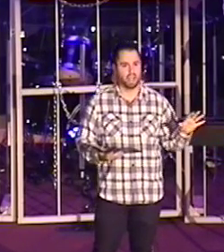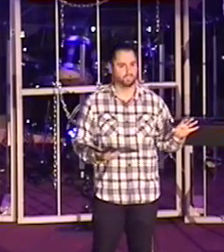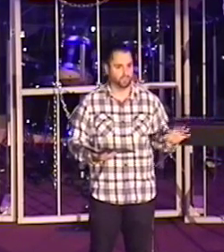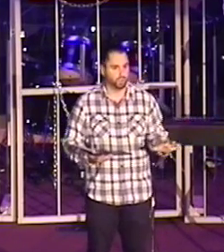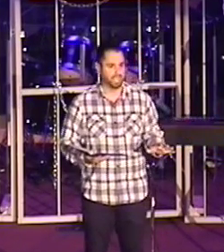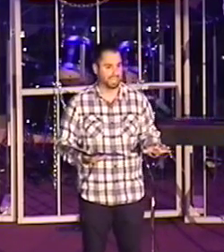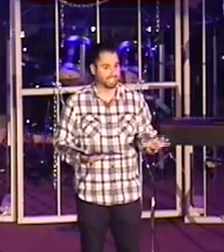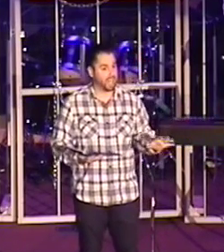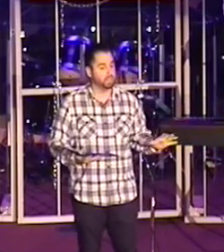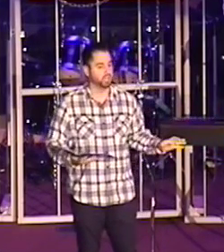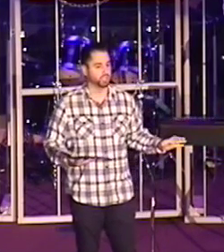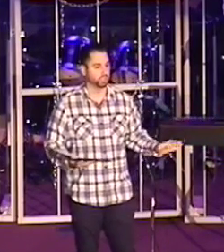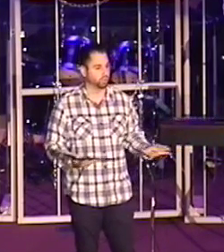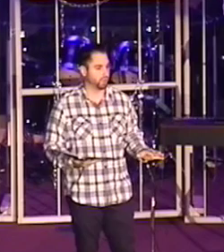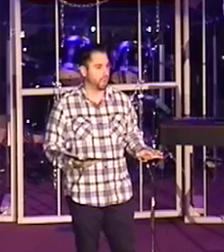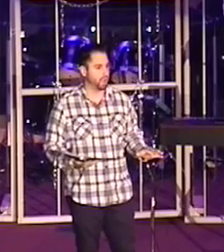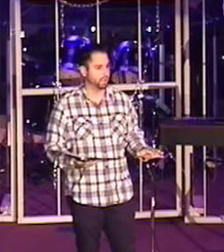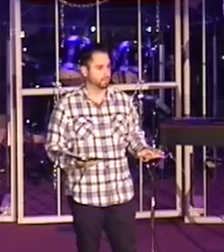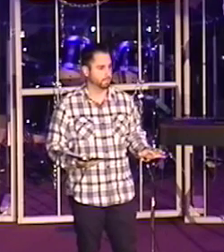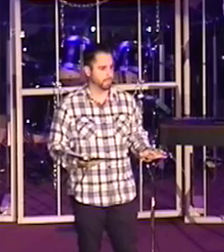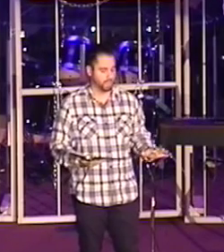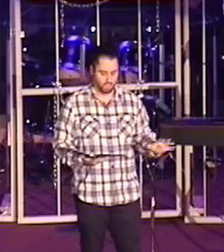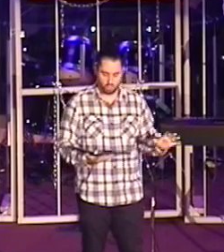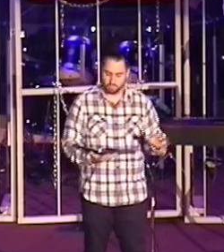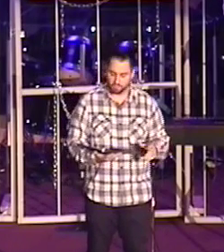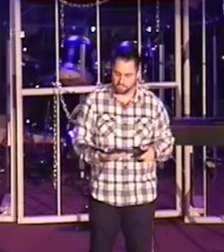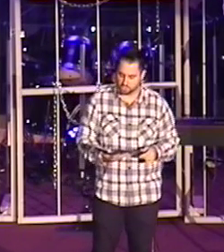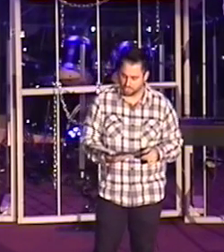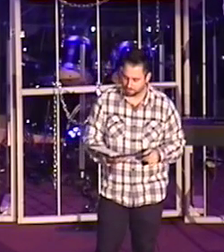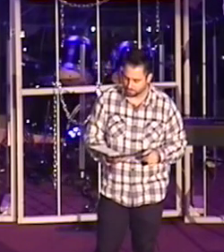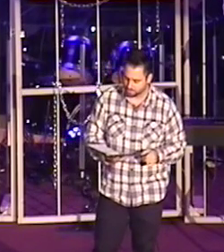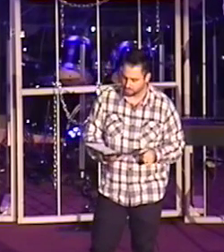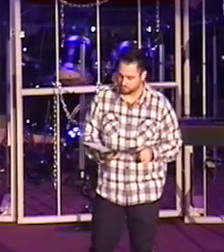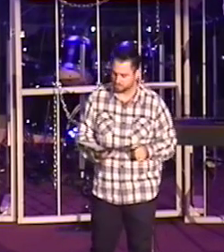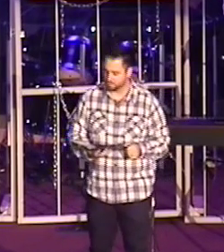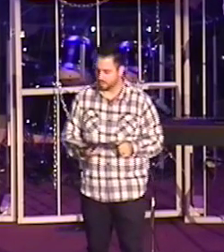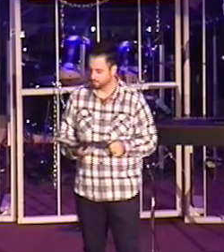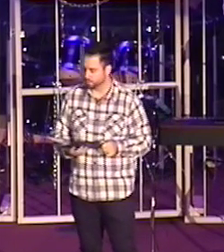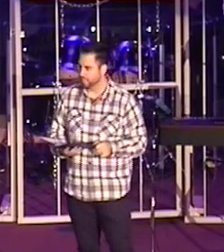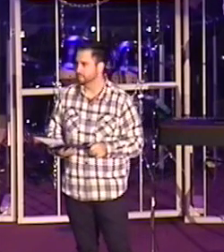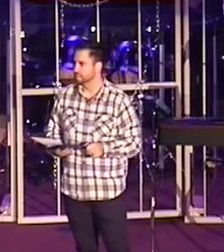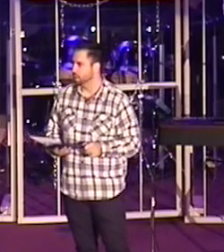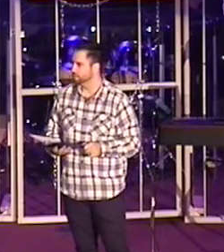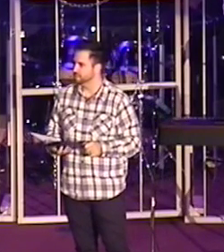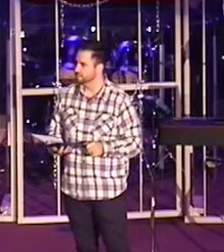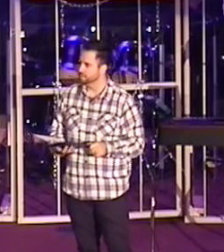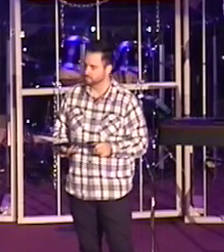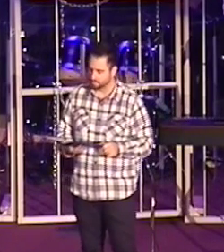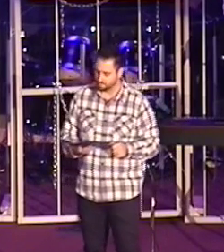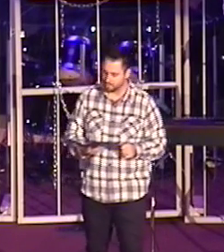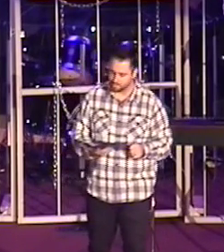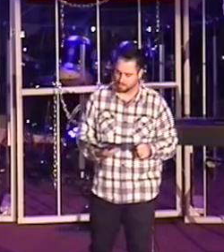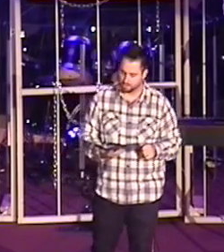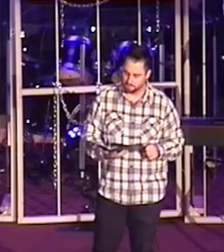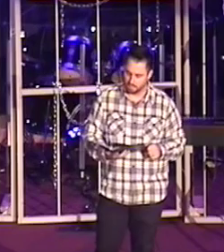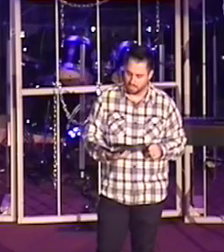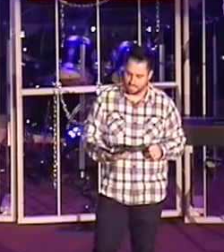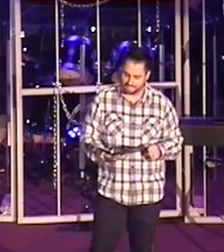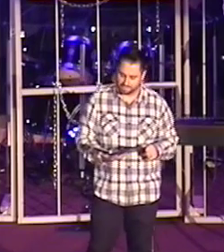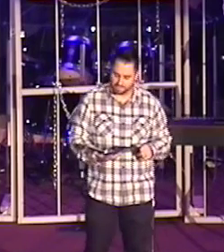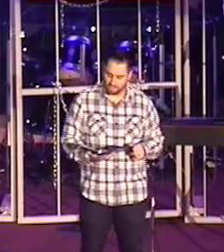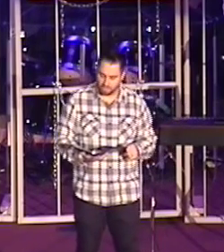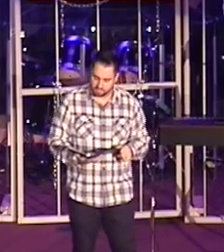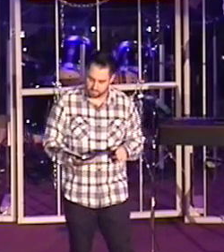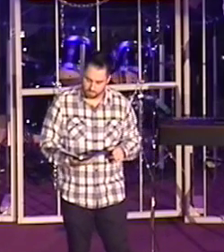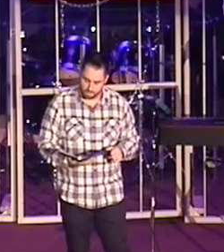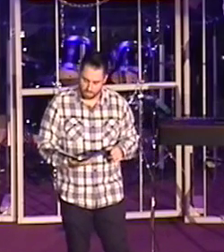Start viewing it as, I'm here to serve God. Look what Ephesians chapter 6, verses 5 through 8 says. Paul says some of the same things here. He